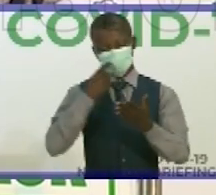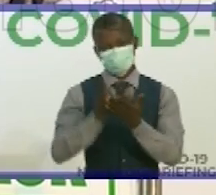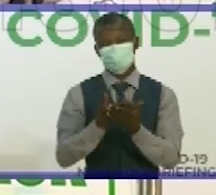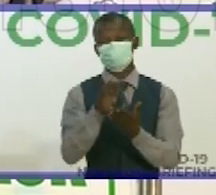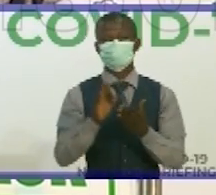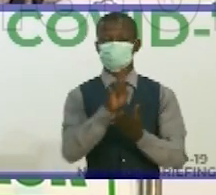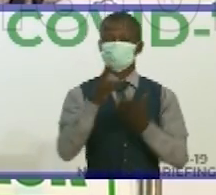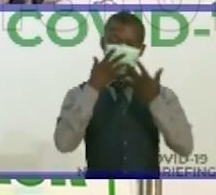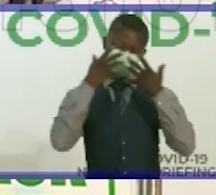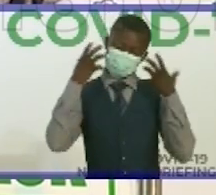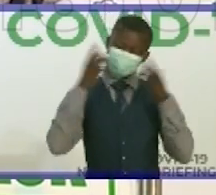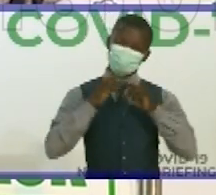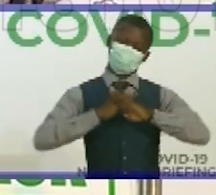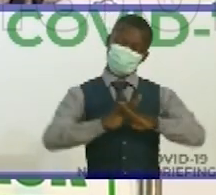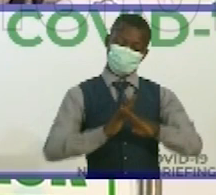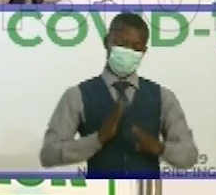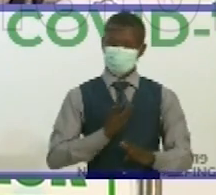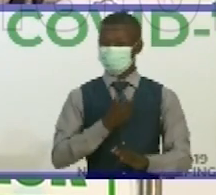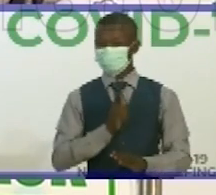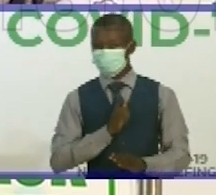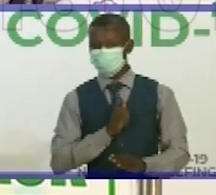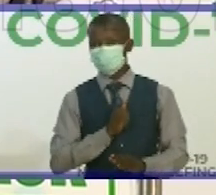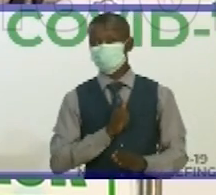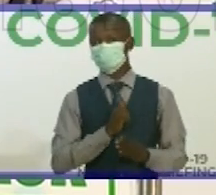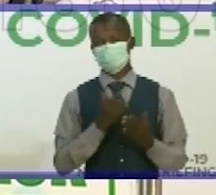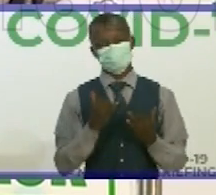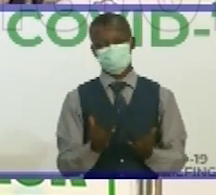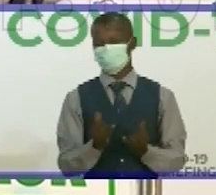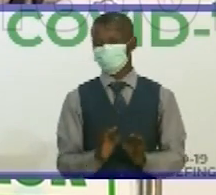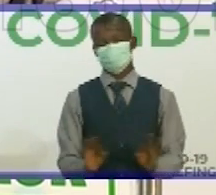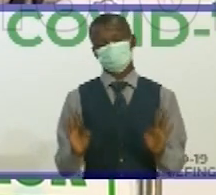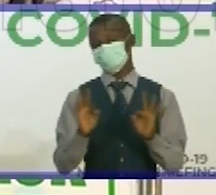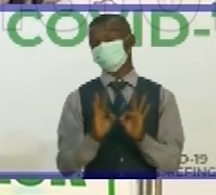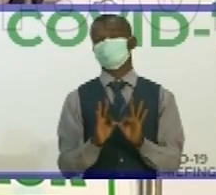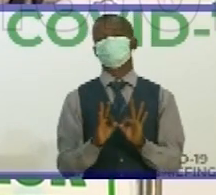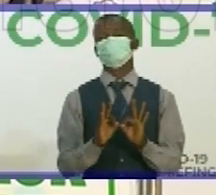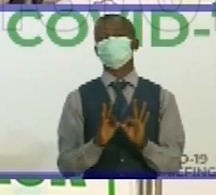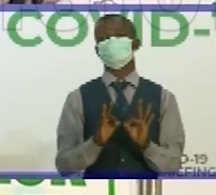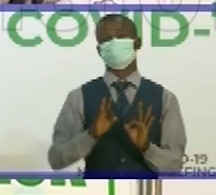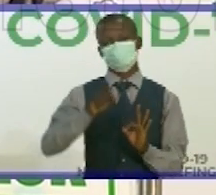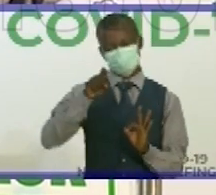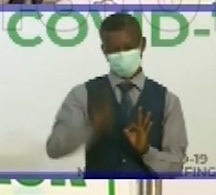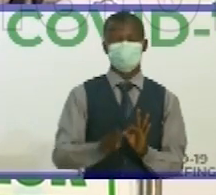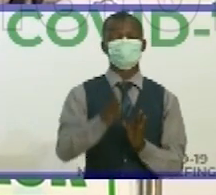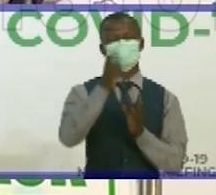protect yourself and others is now incontrovertible. We should all comply.